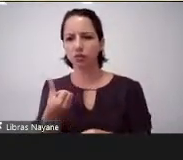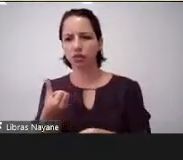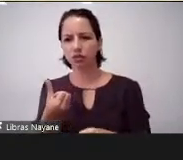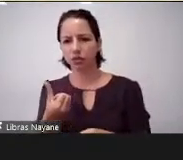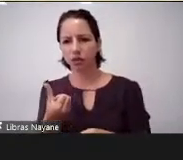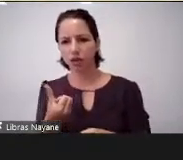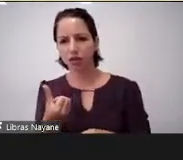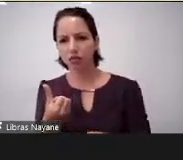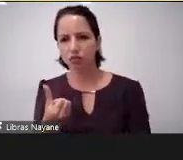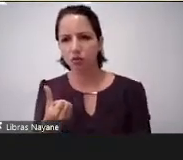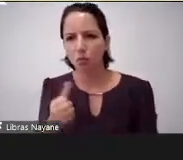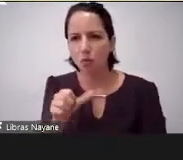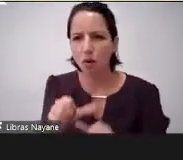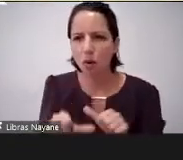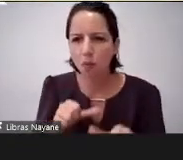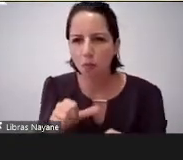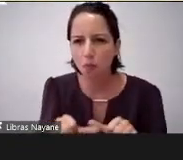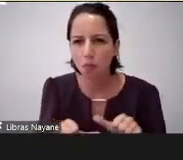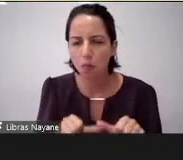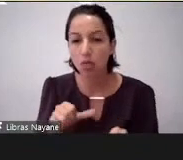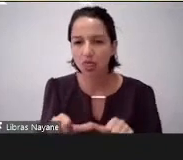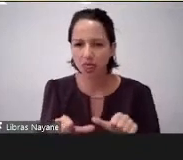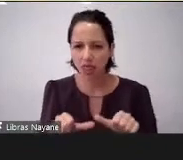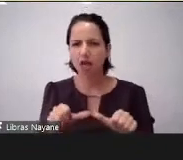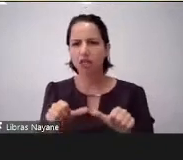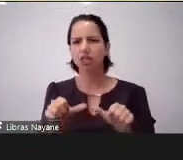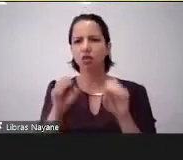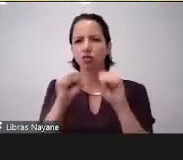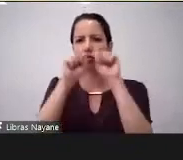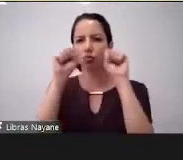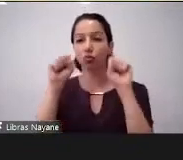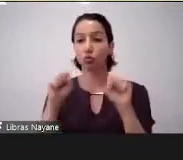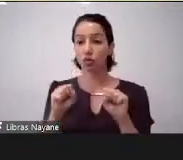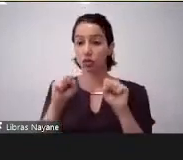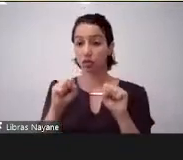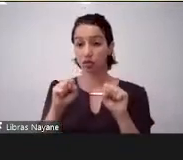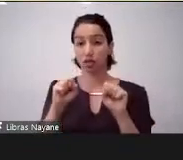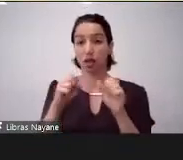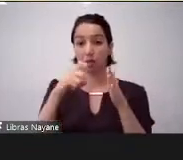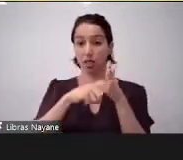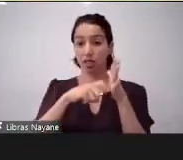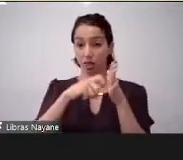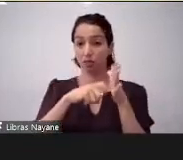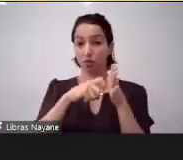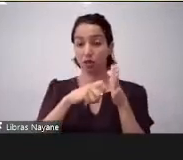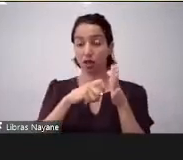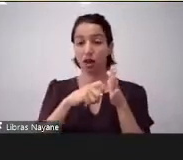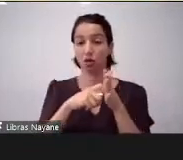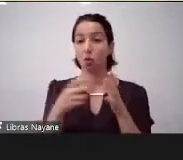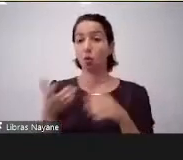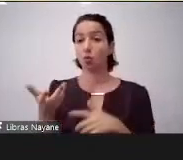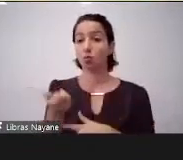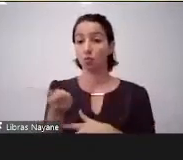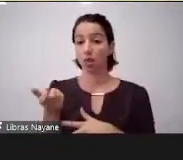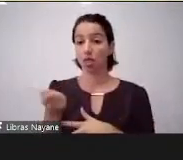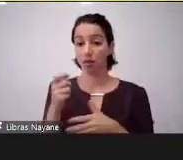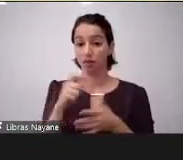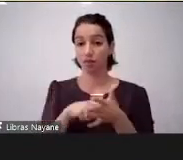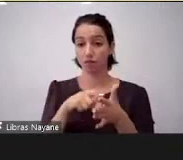of tax relief based on a percentage of contributions and the limit being the percentage